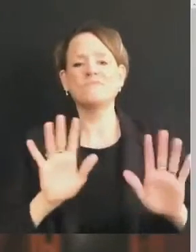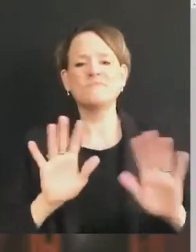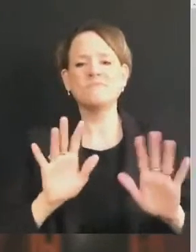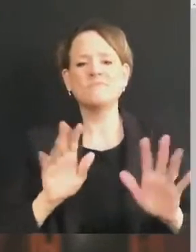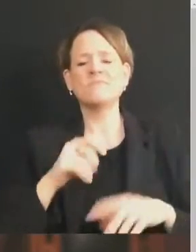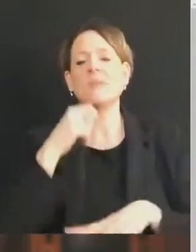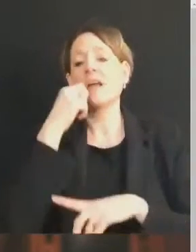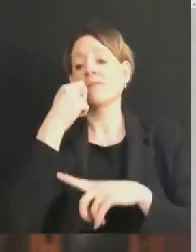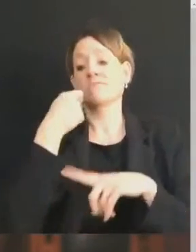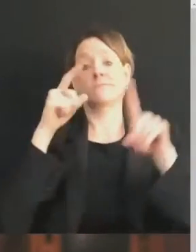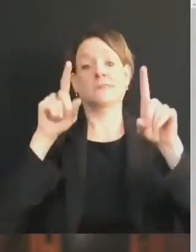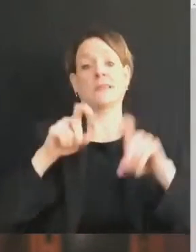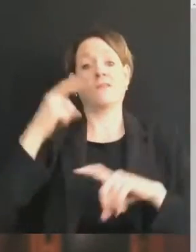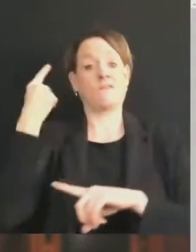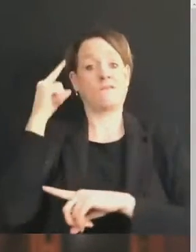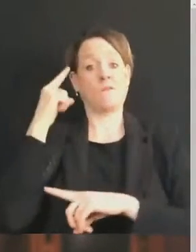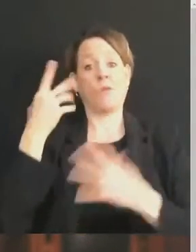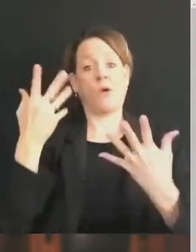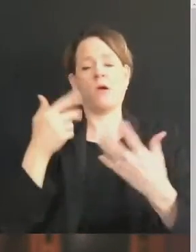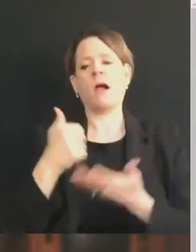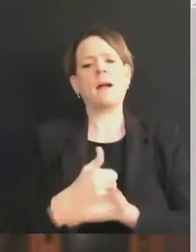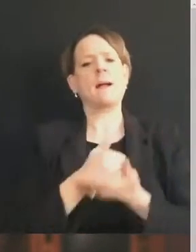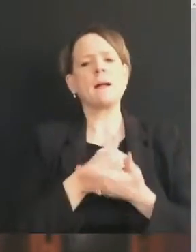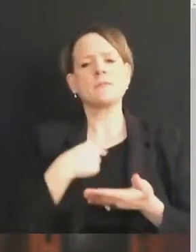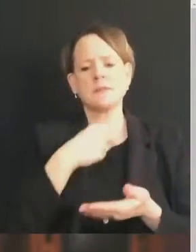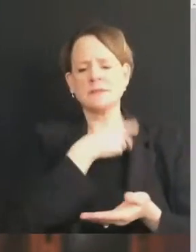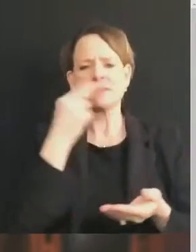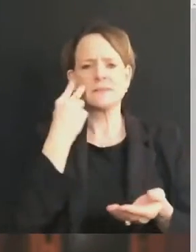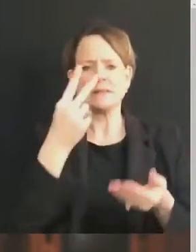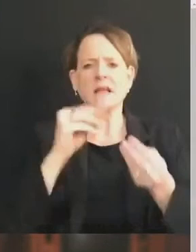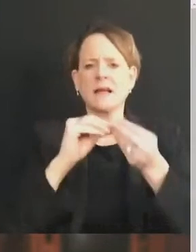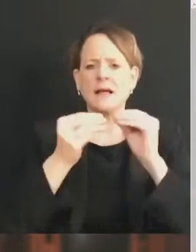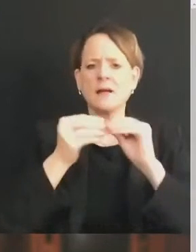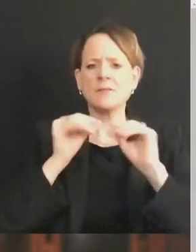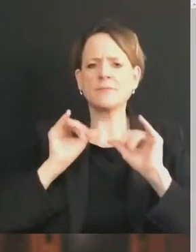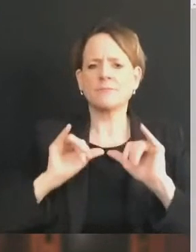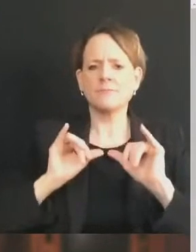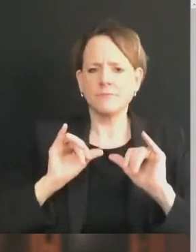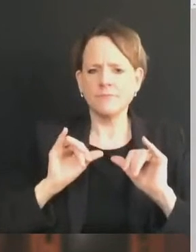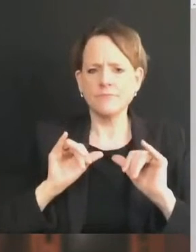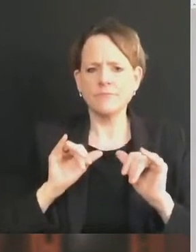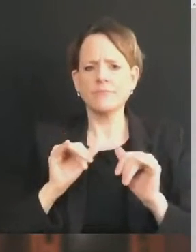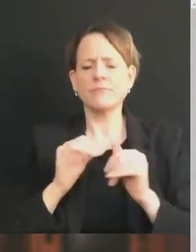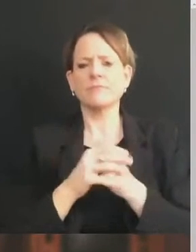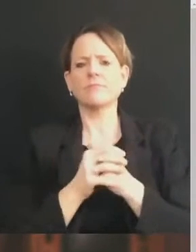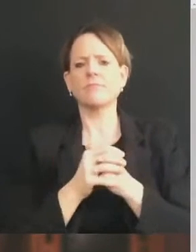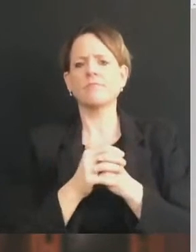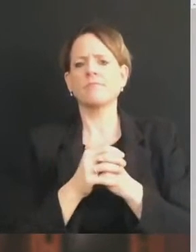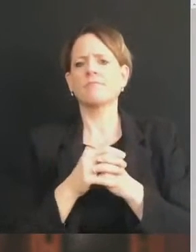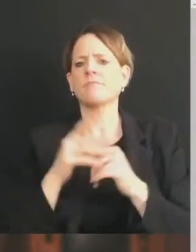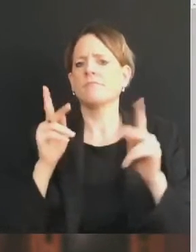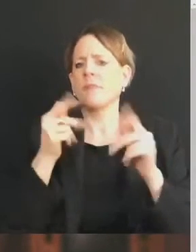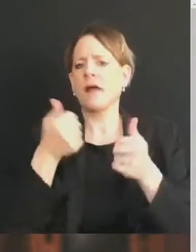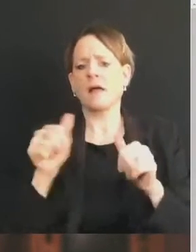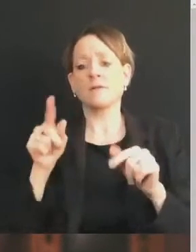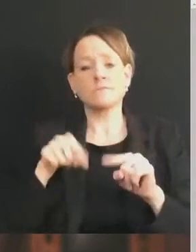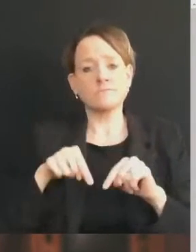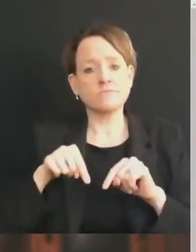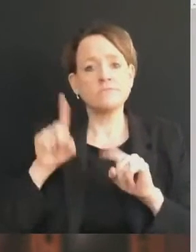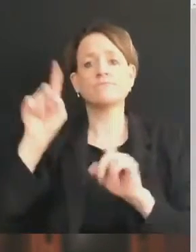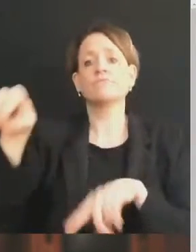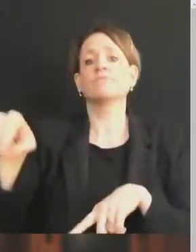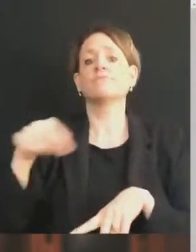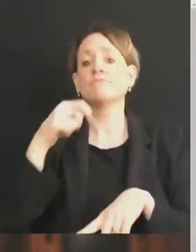you go get a test, you should quarantine while you're awaiting results. Once you get your result, you